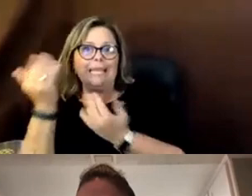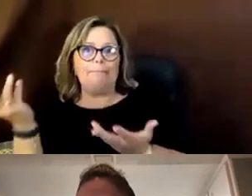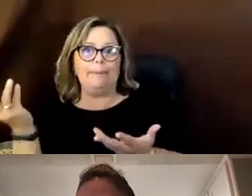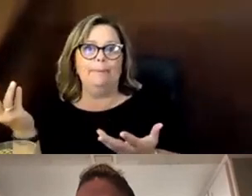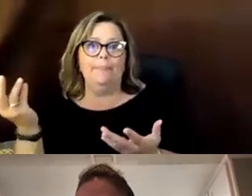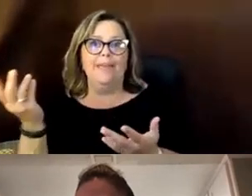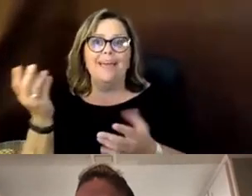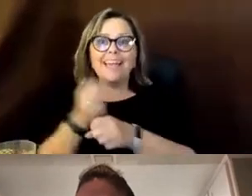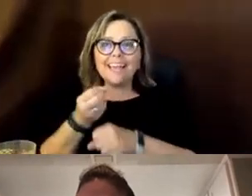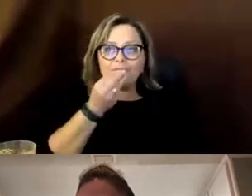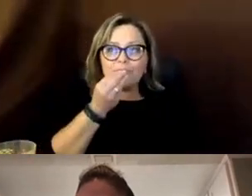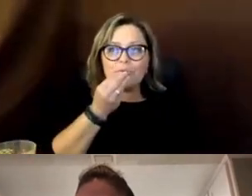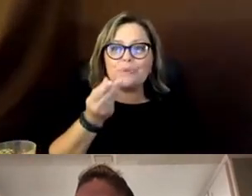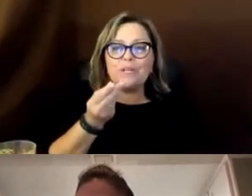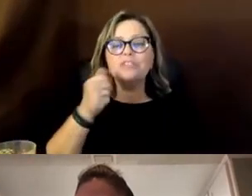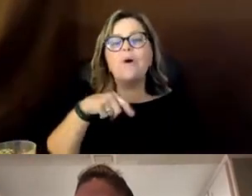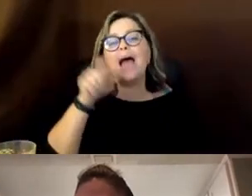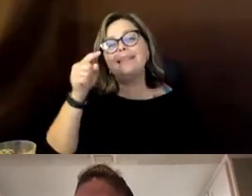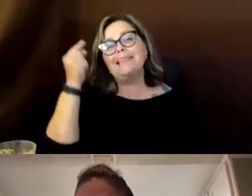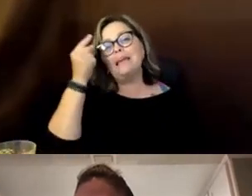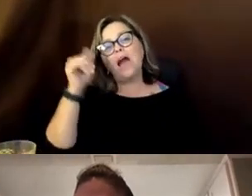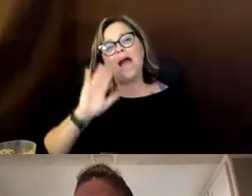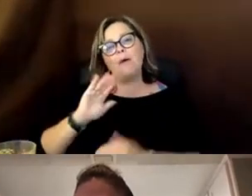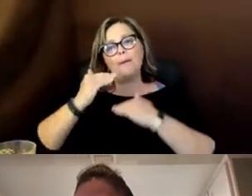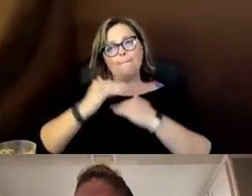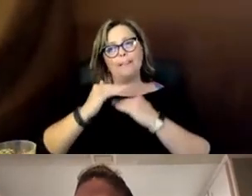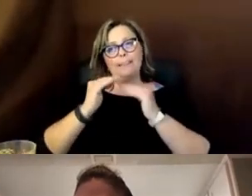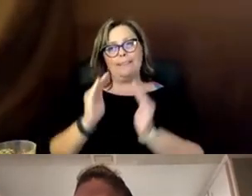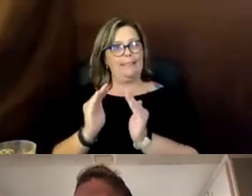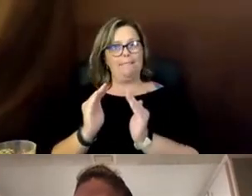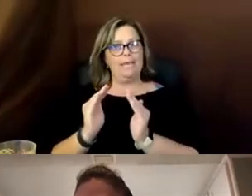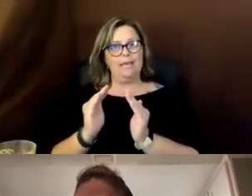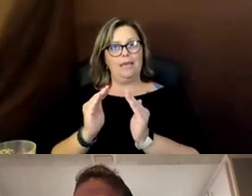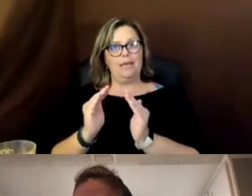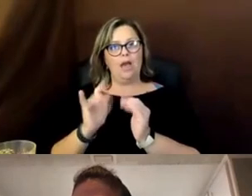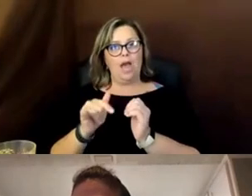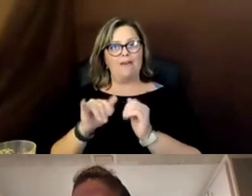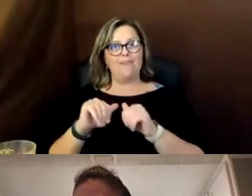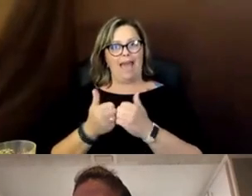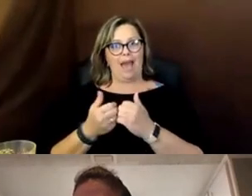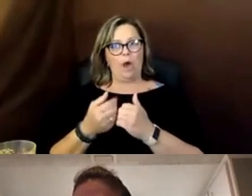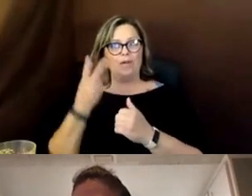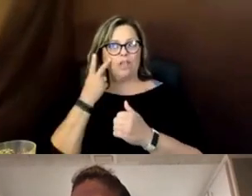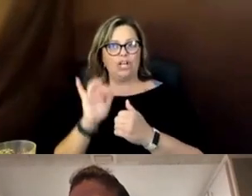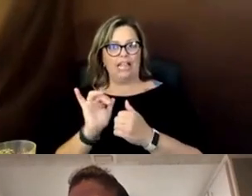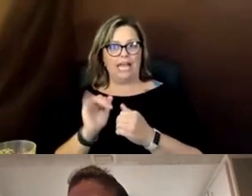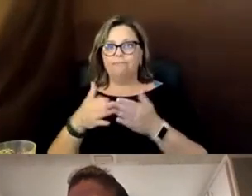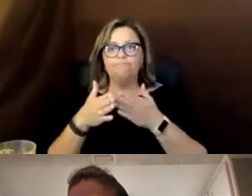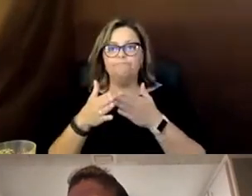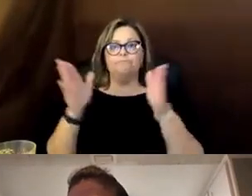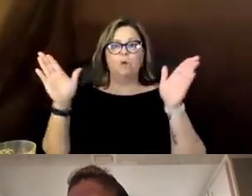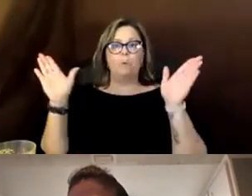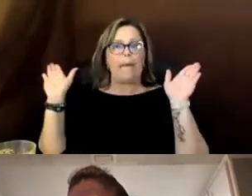to think more expansively about what we can do. And in our rural areas, we don't have as